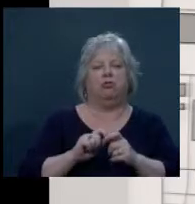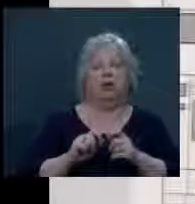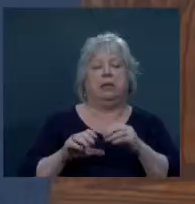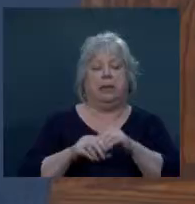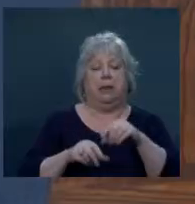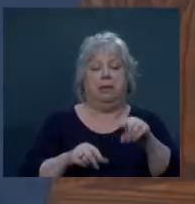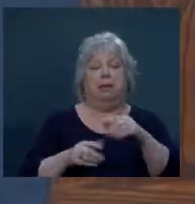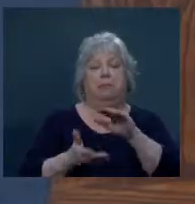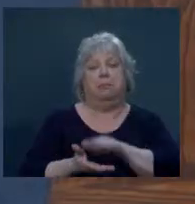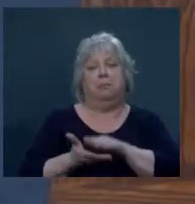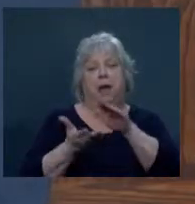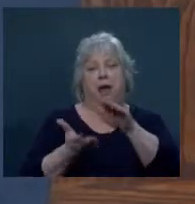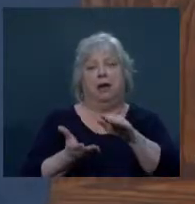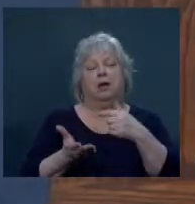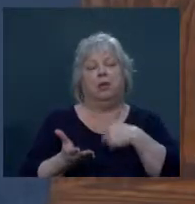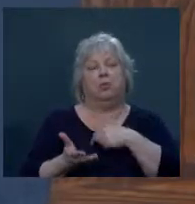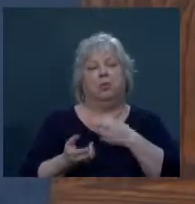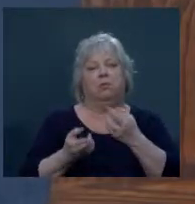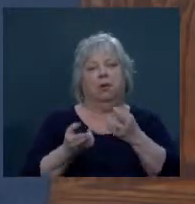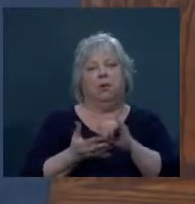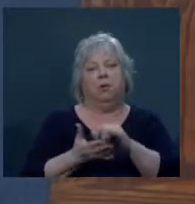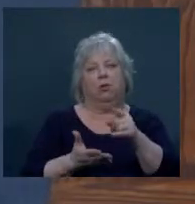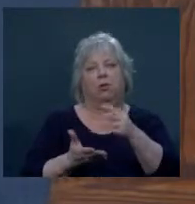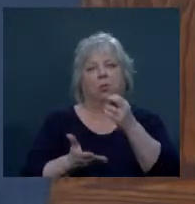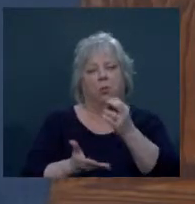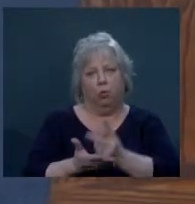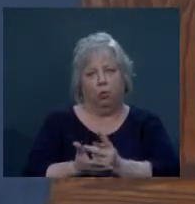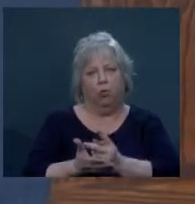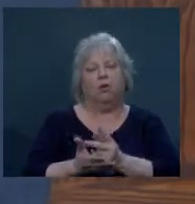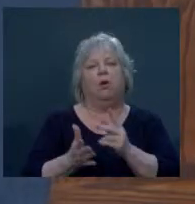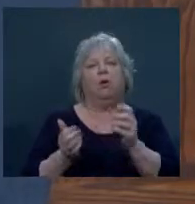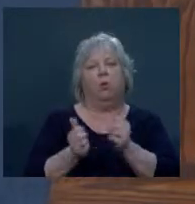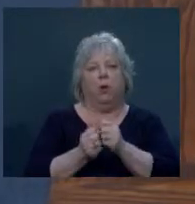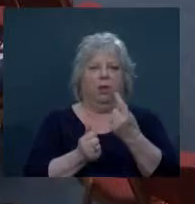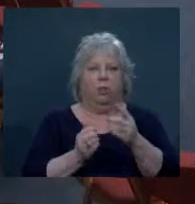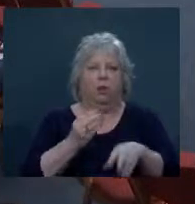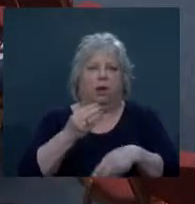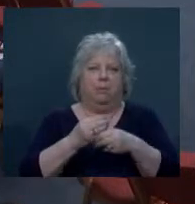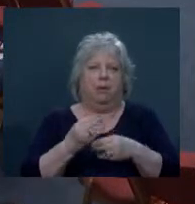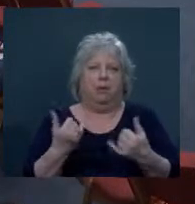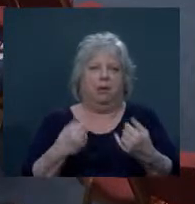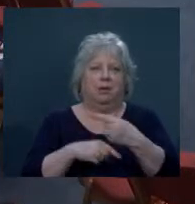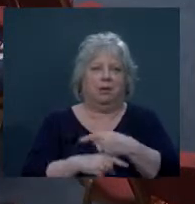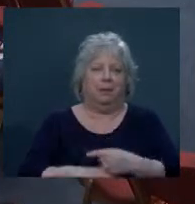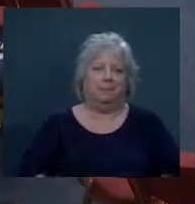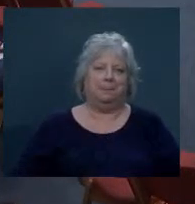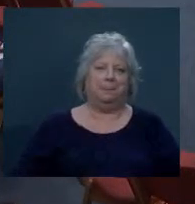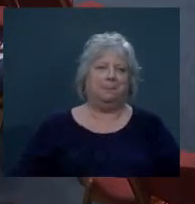would recommend that you approve the package as amended today.